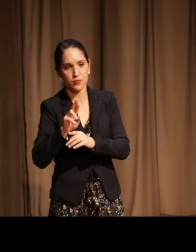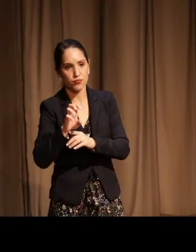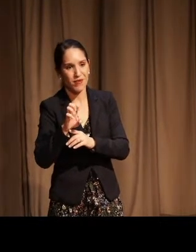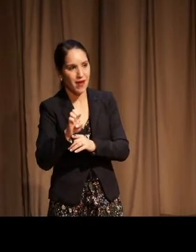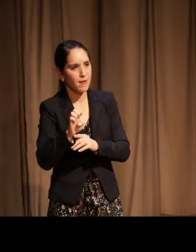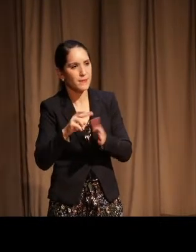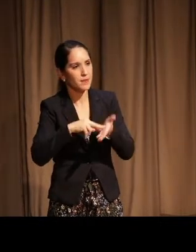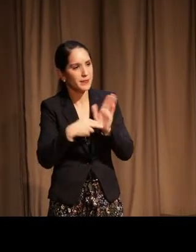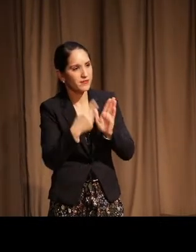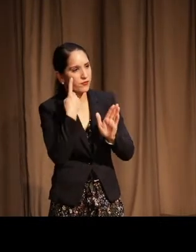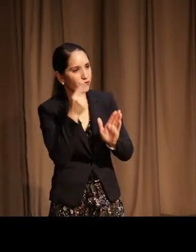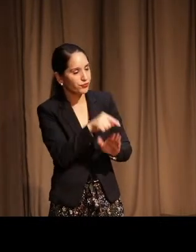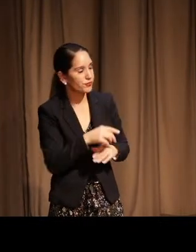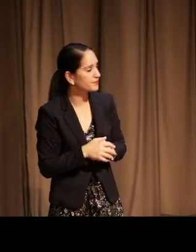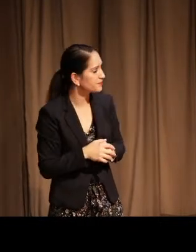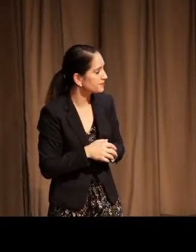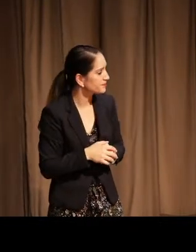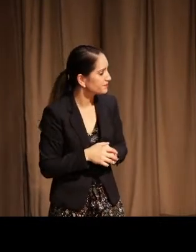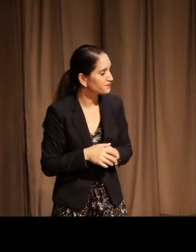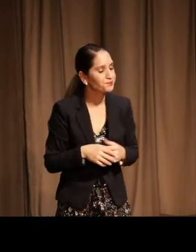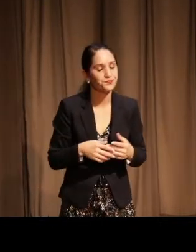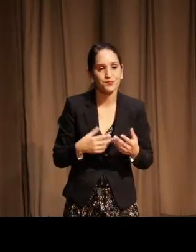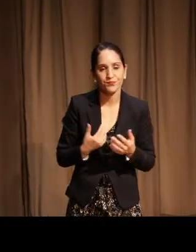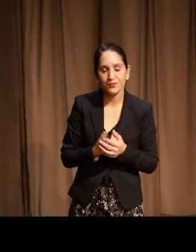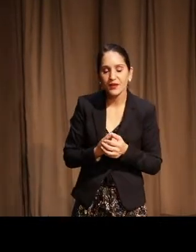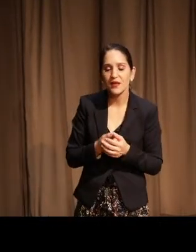So, Matre Livre series.